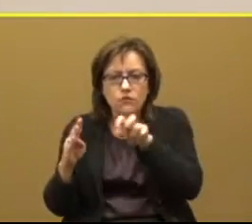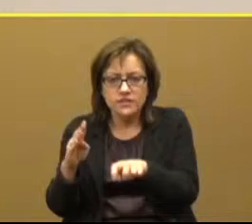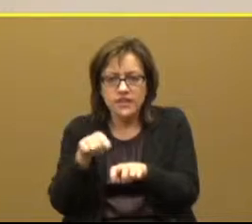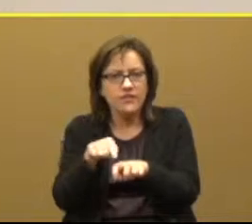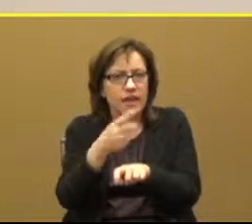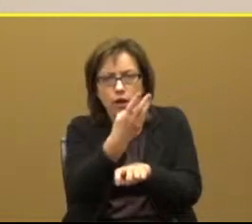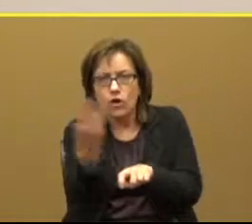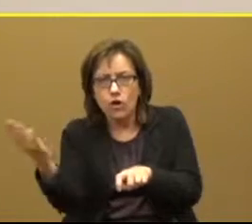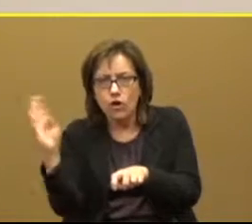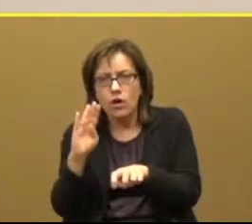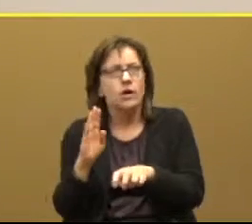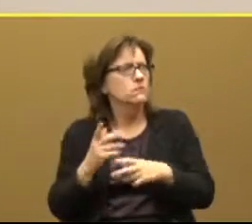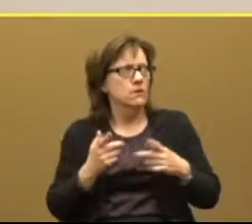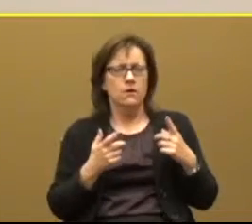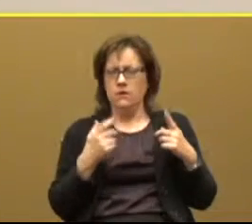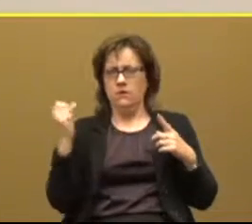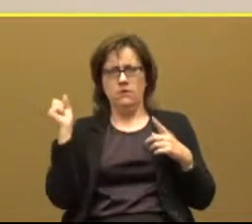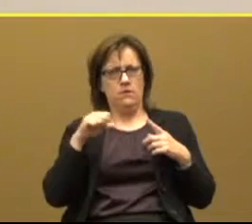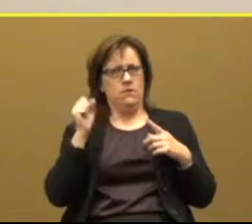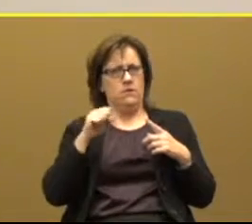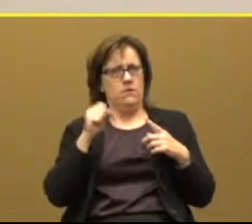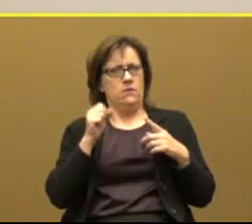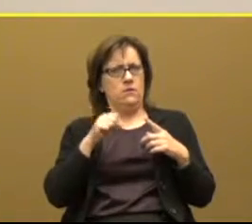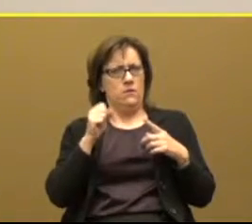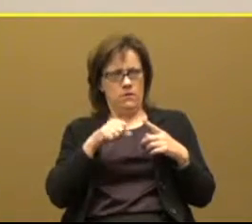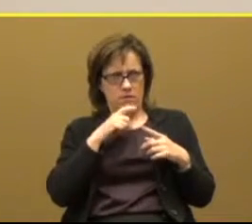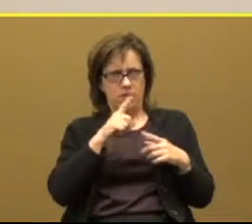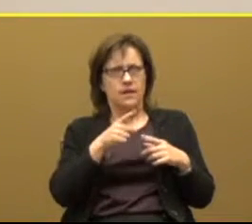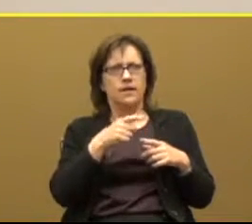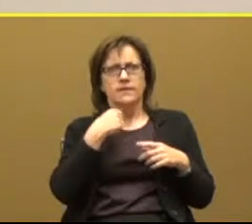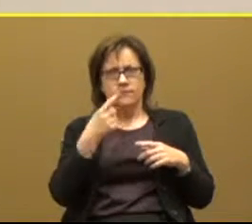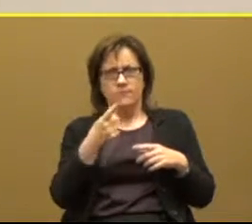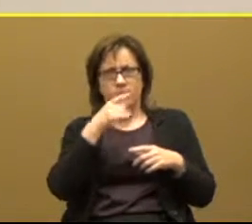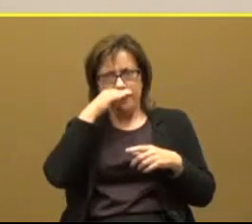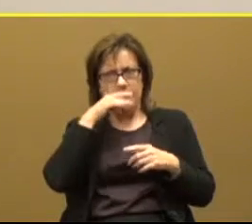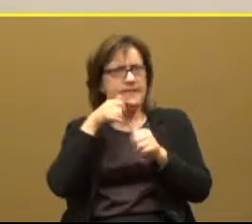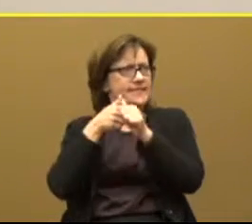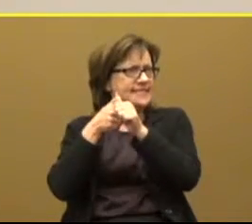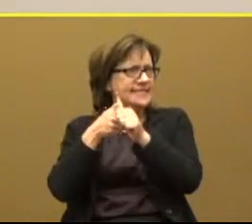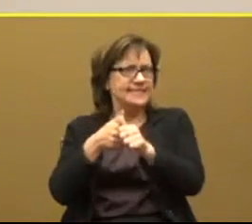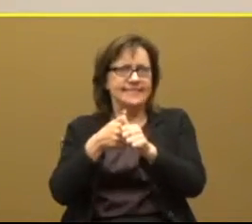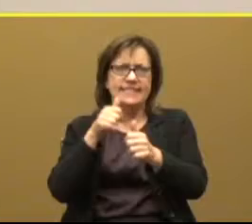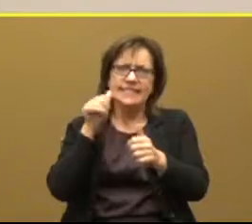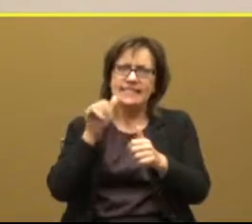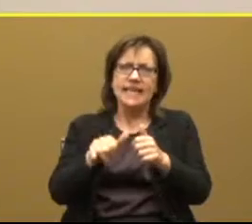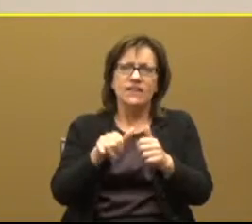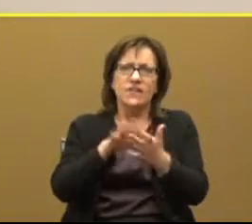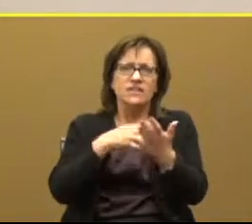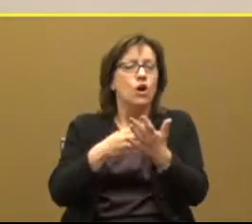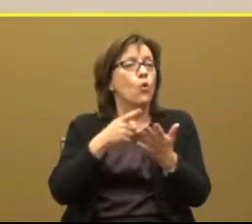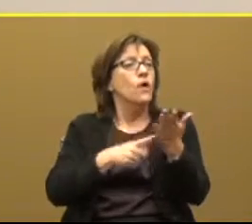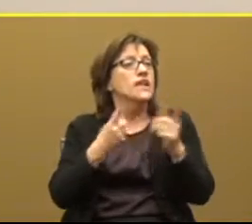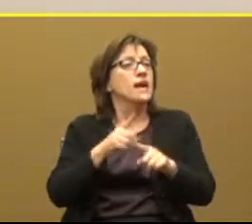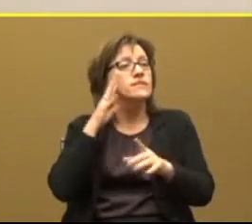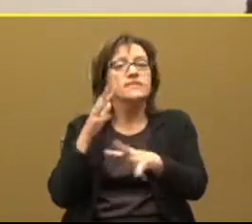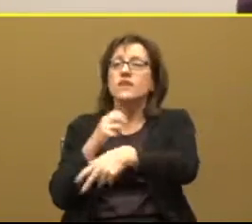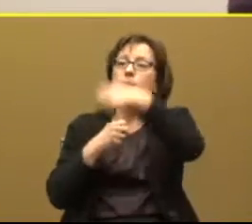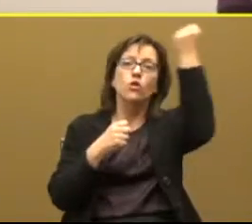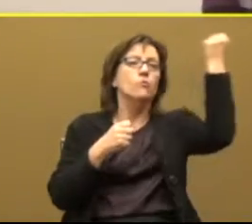correct? So yeah, I would absolutely have that kid stay on that schedule. What happens if they pull that kid off that schedule?